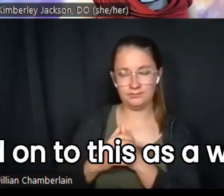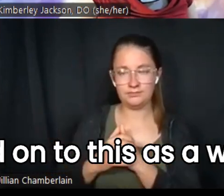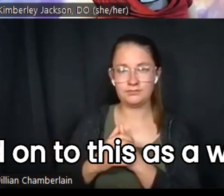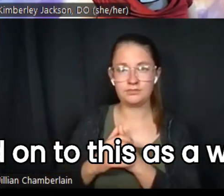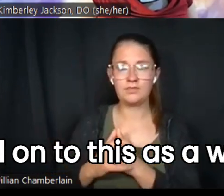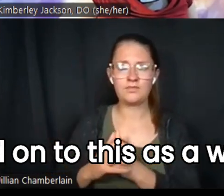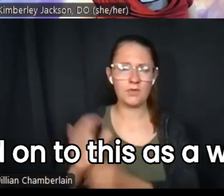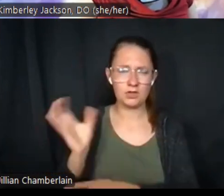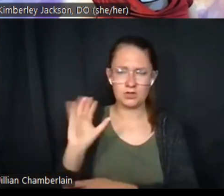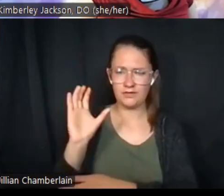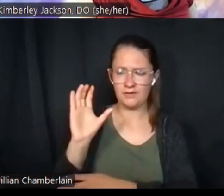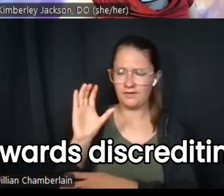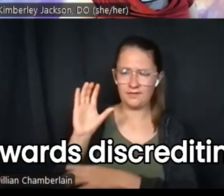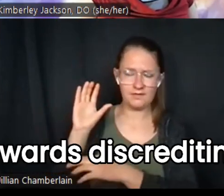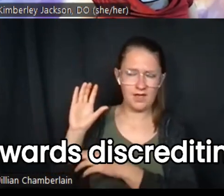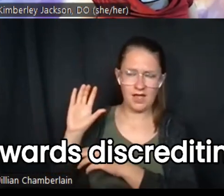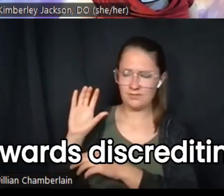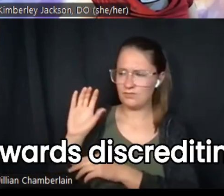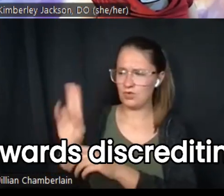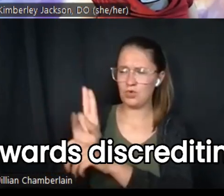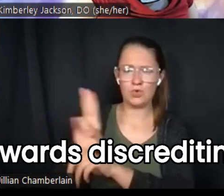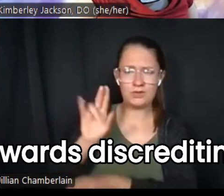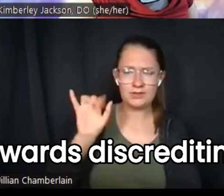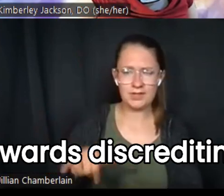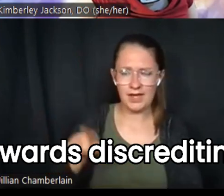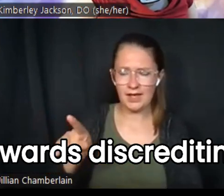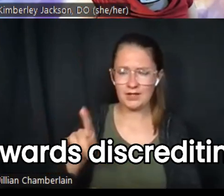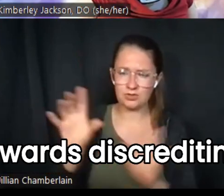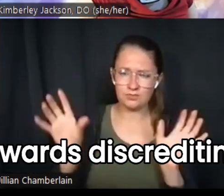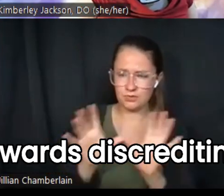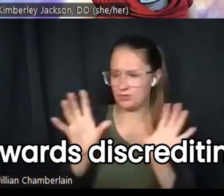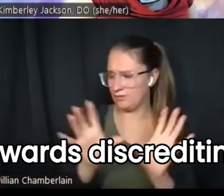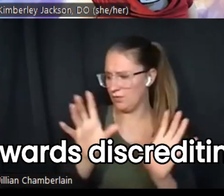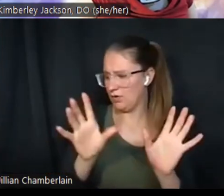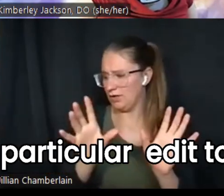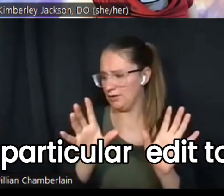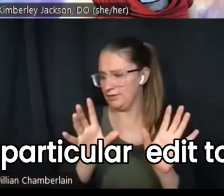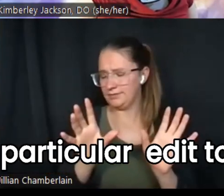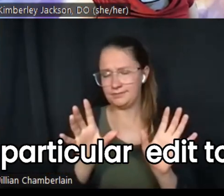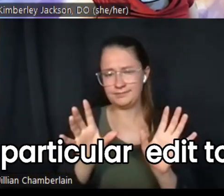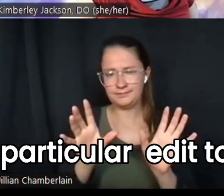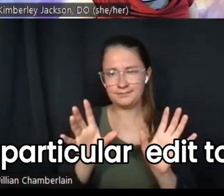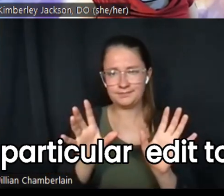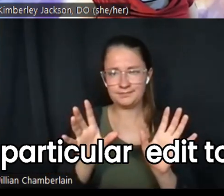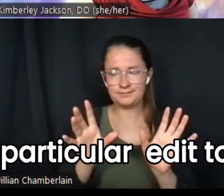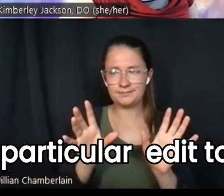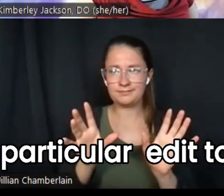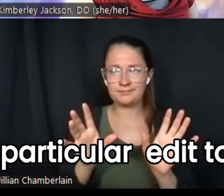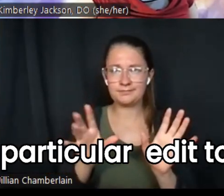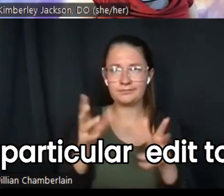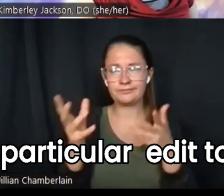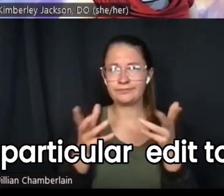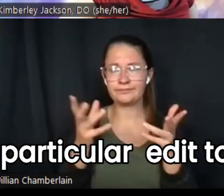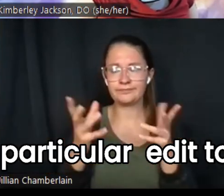way to push towards discrediting this particular edit